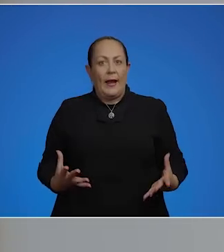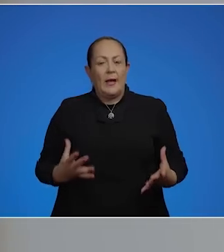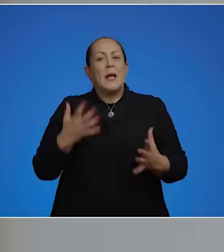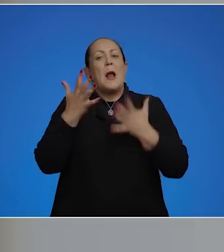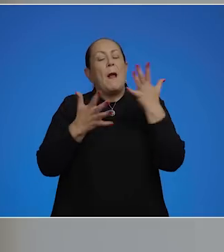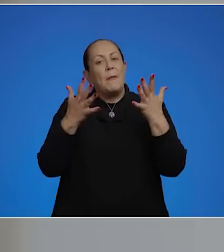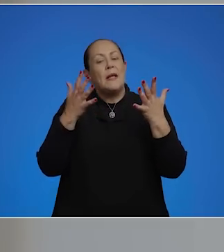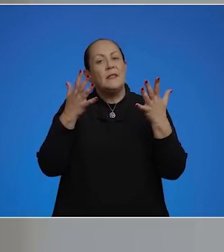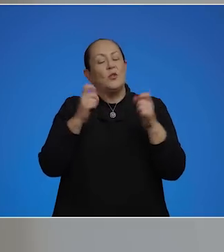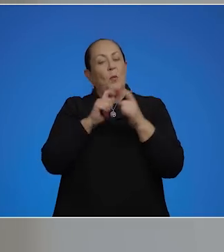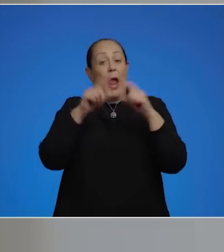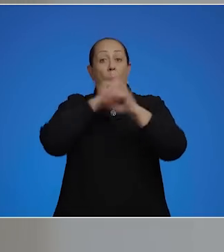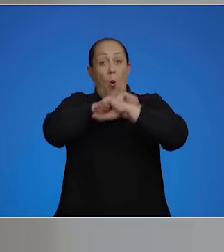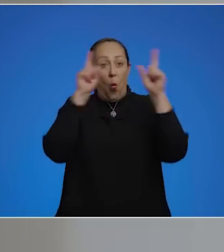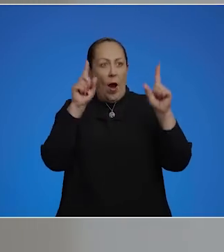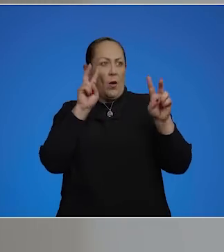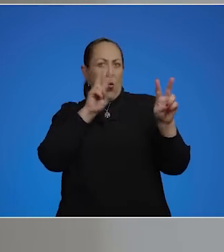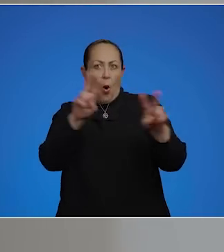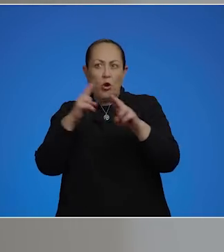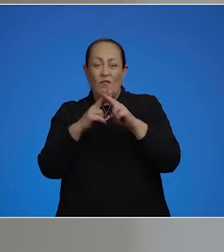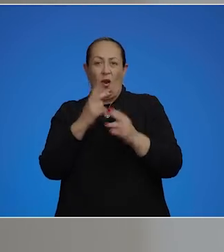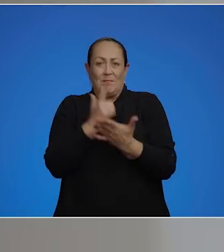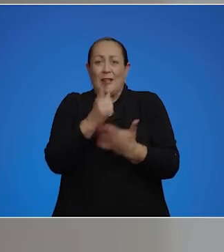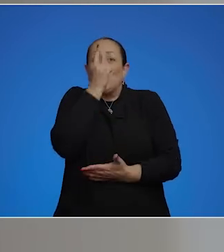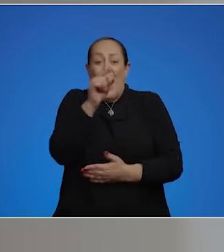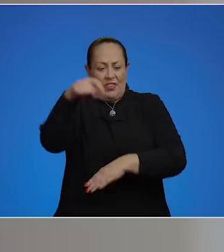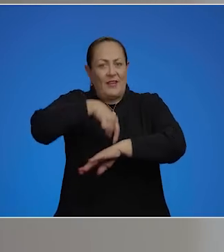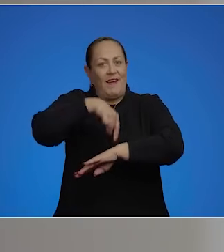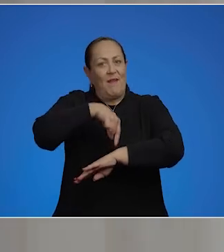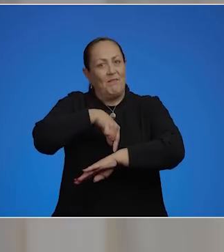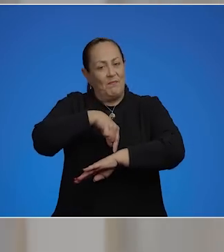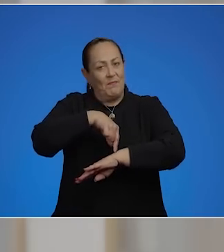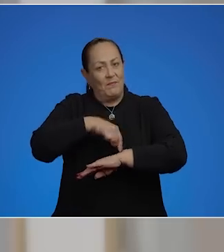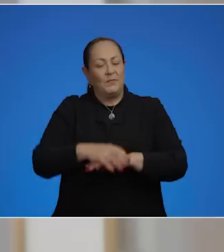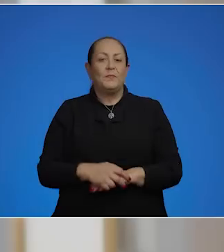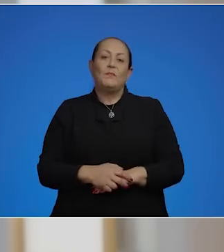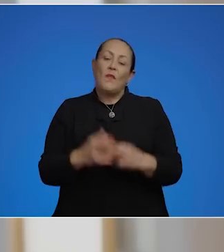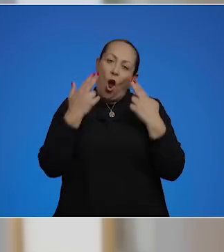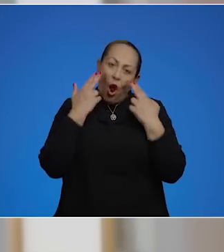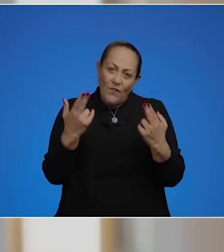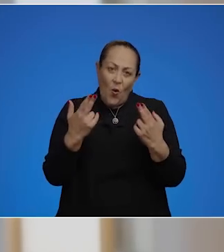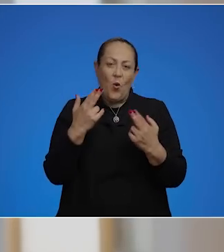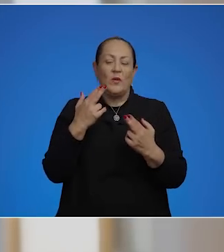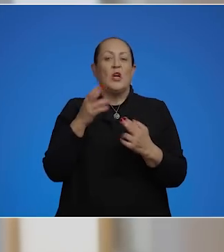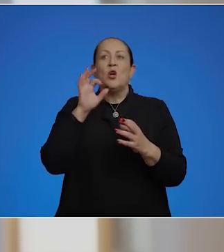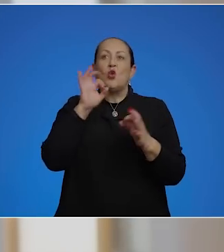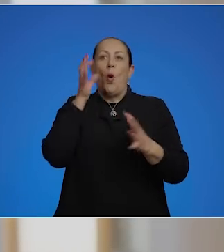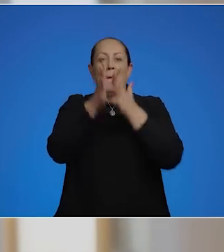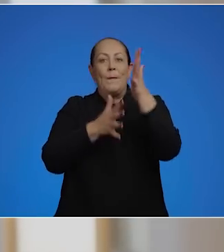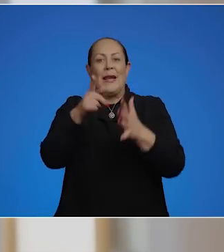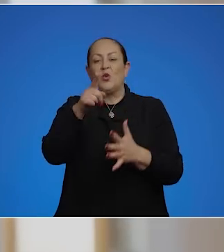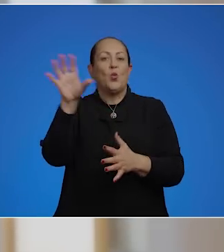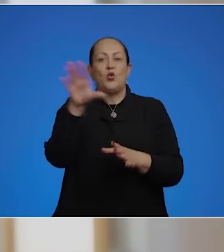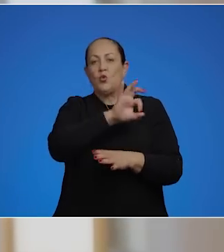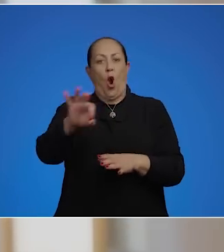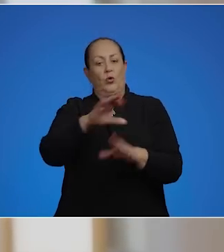it means being attentive insofar as we can be at that time. Obviously, it's not that